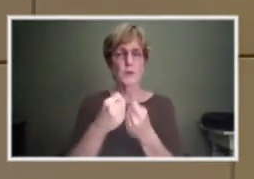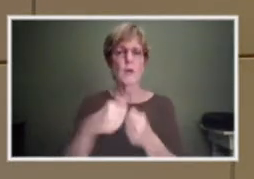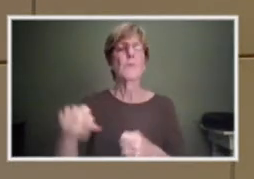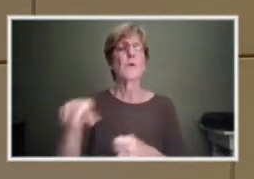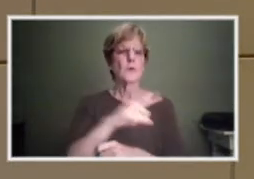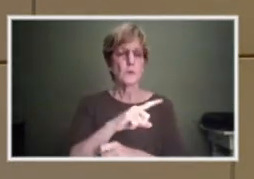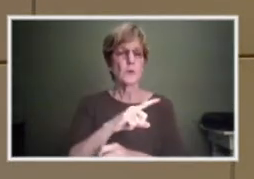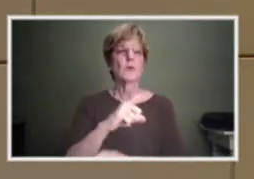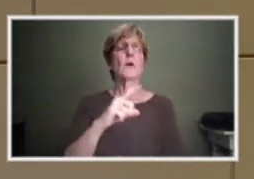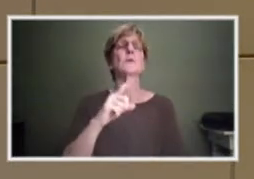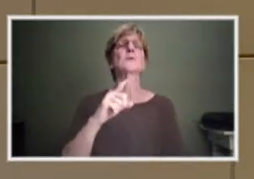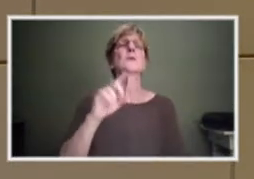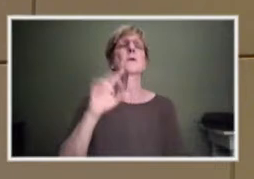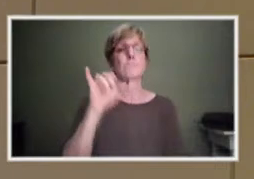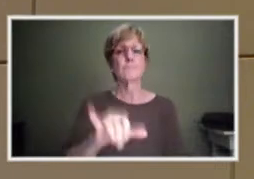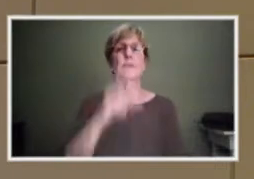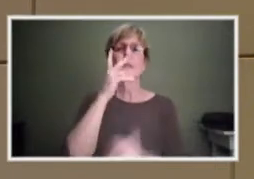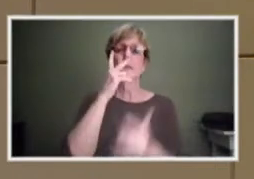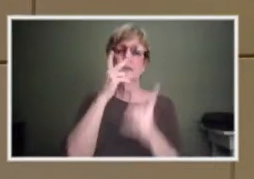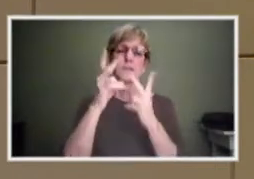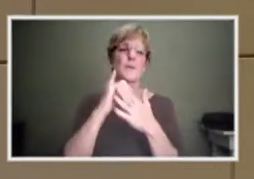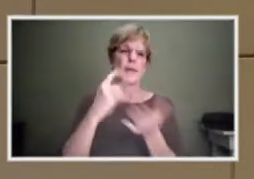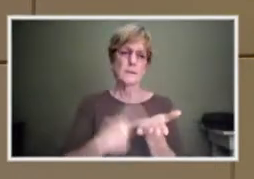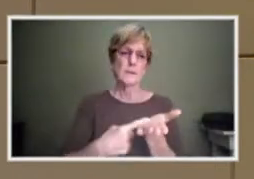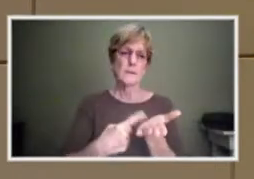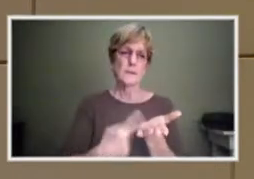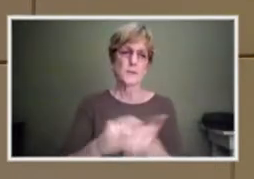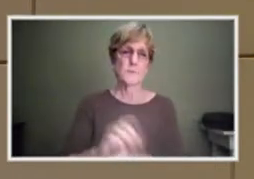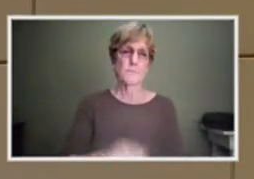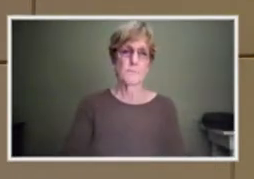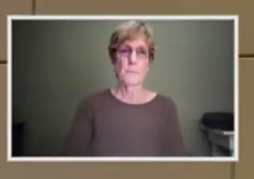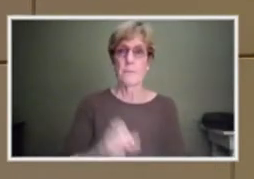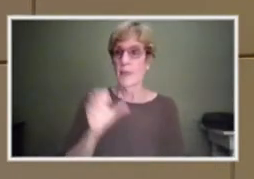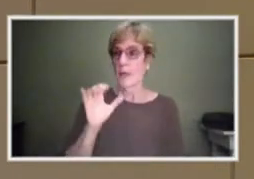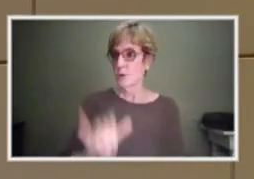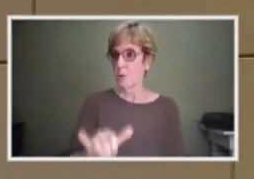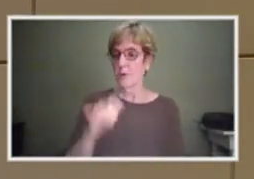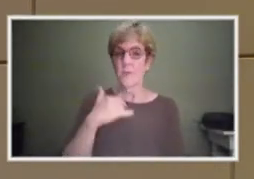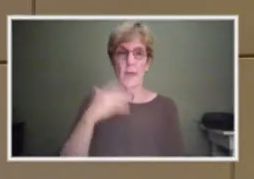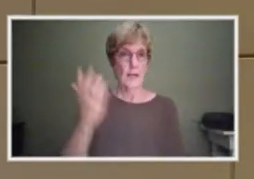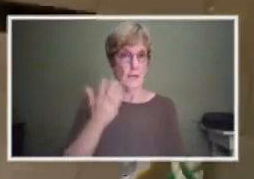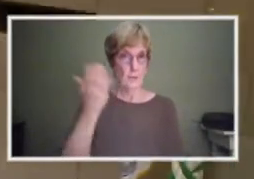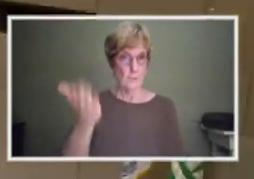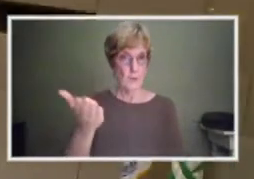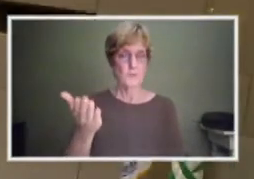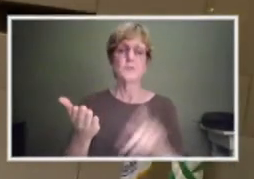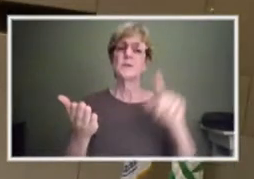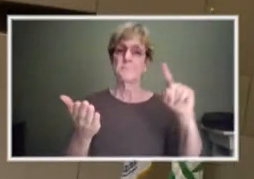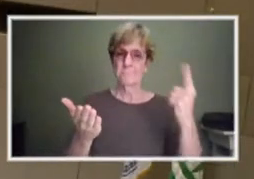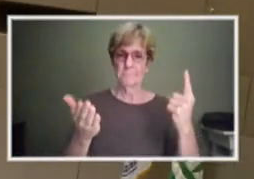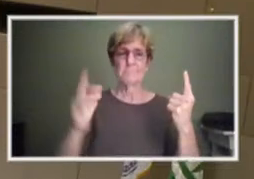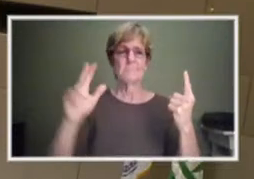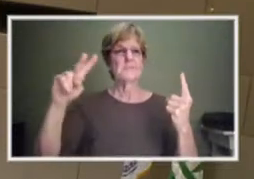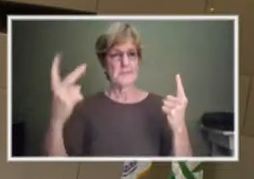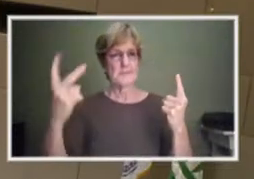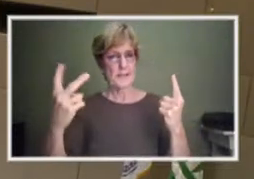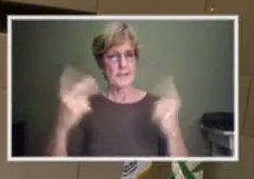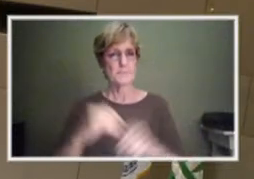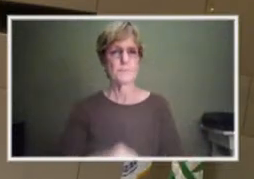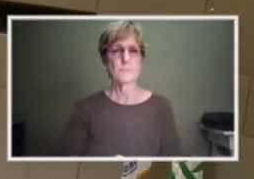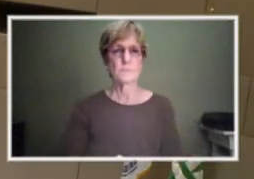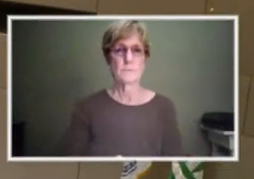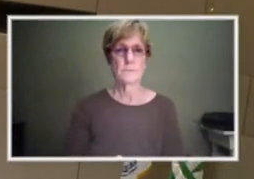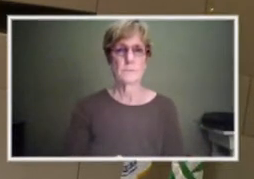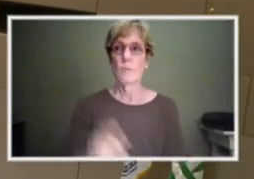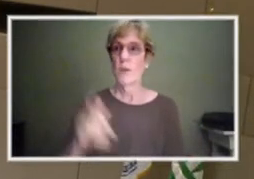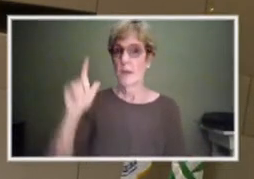view the discussion around this topic. So with that, do I have a motion for items A and B? And second. Do I have a second? Second. We have a